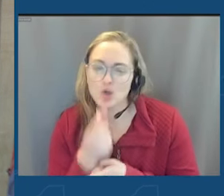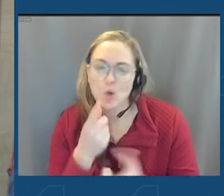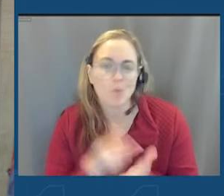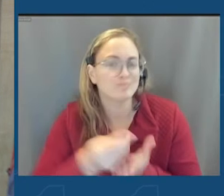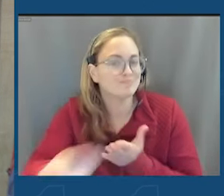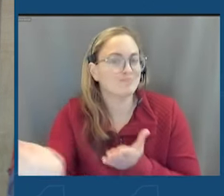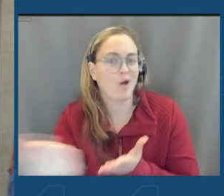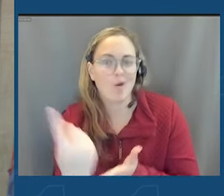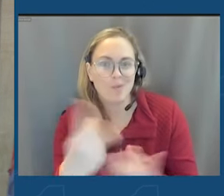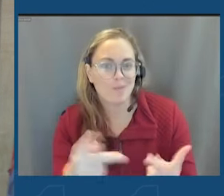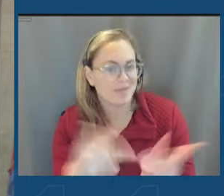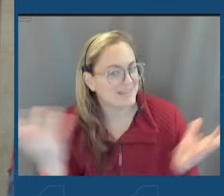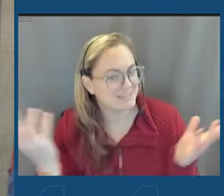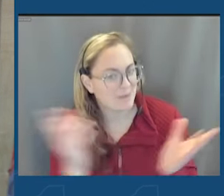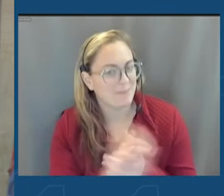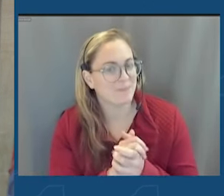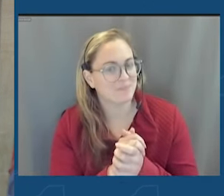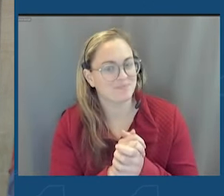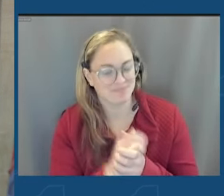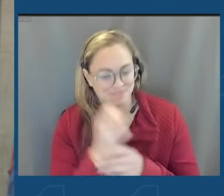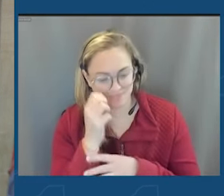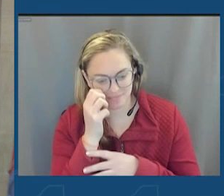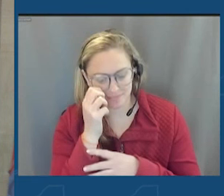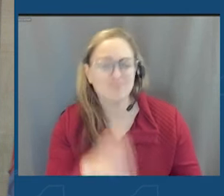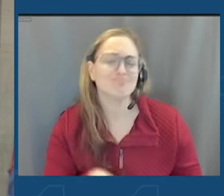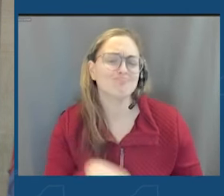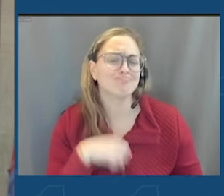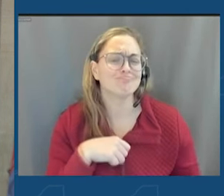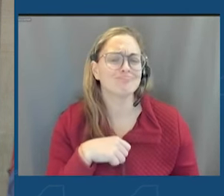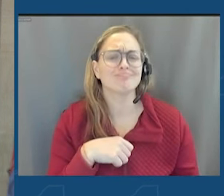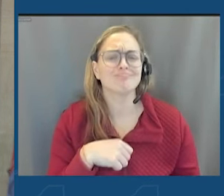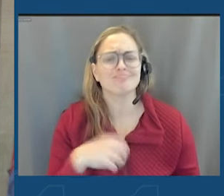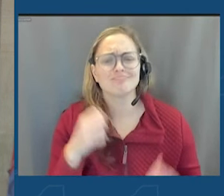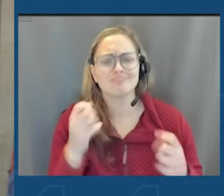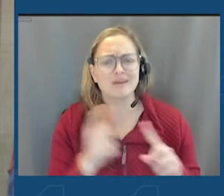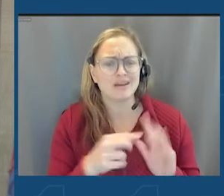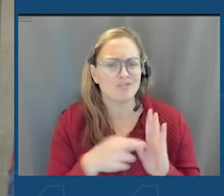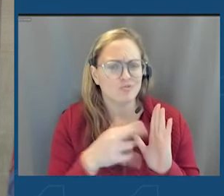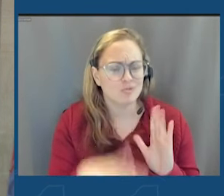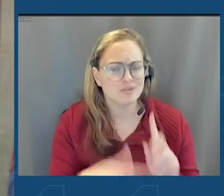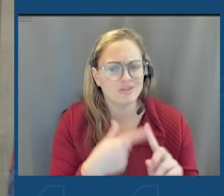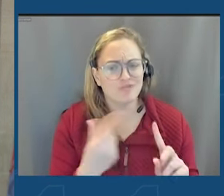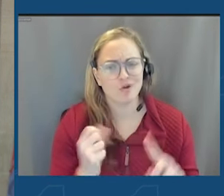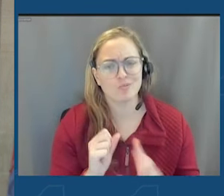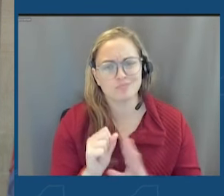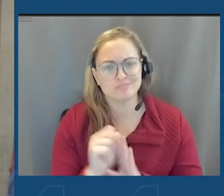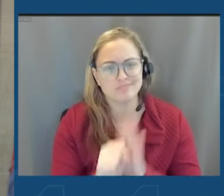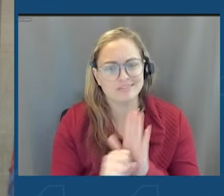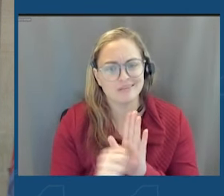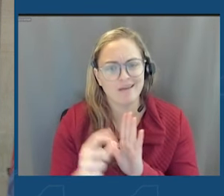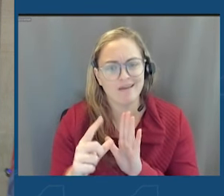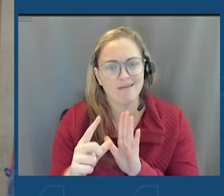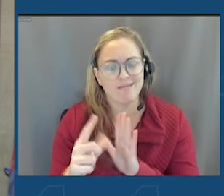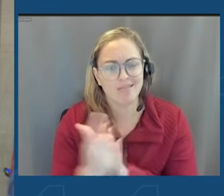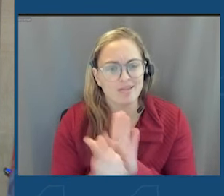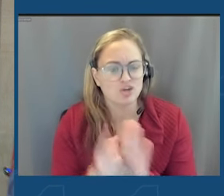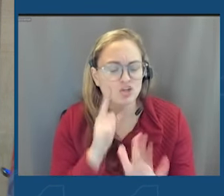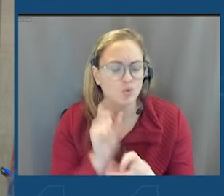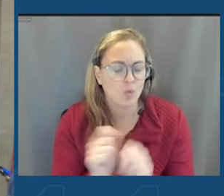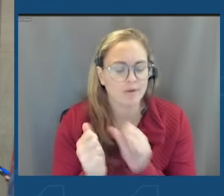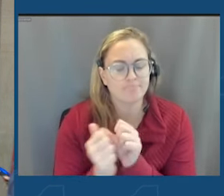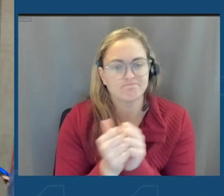place. Also proud to have a number of representatives from our state legislature. We're working very closely together